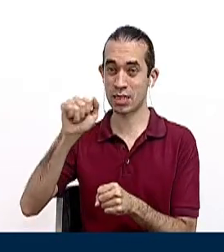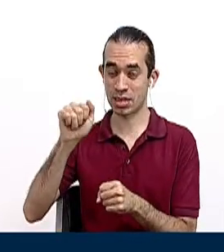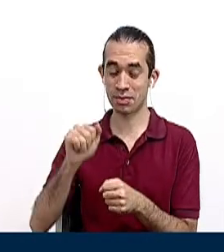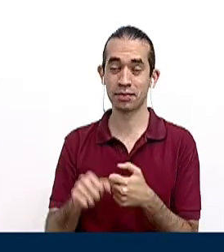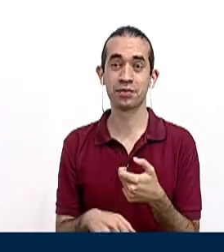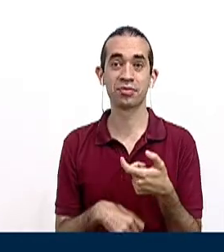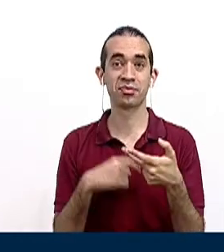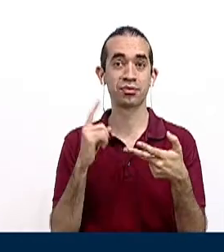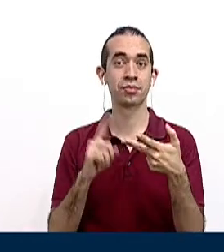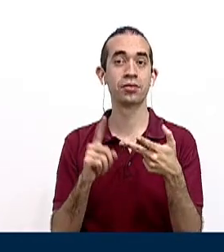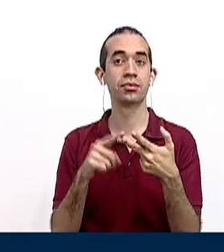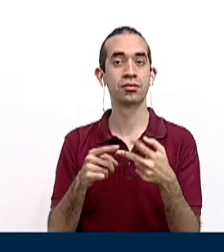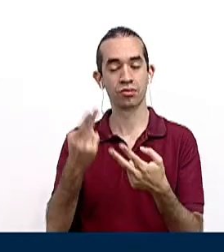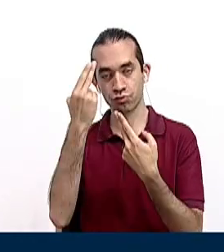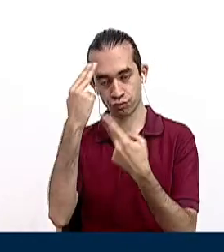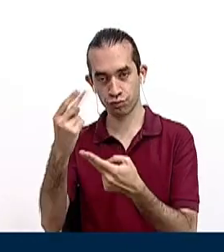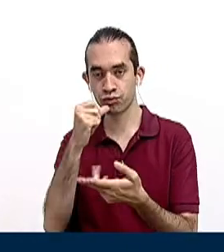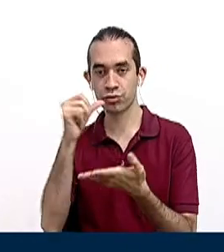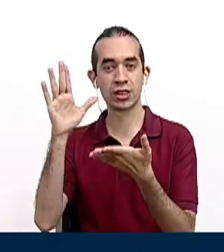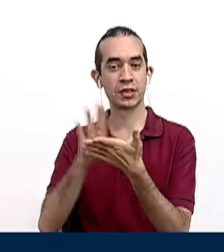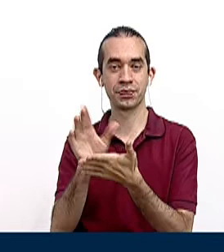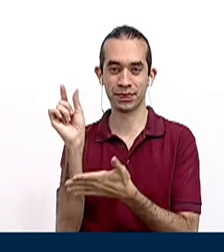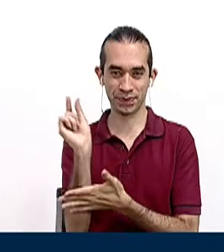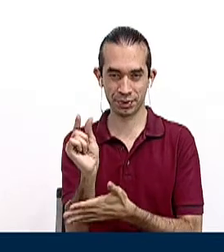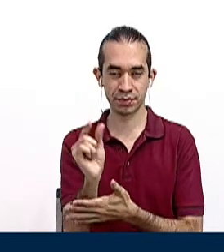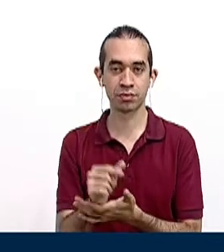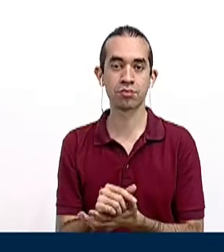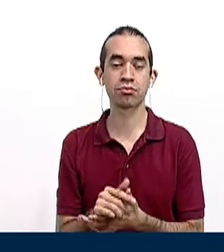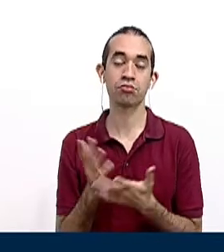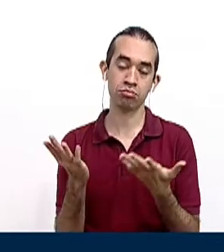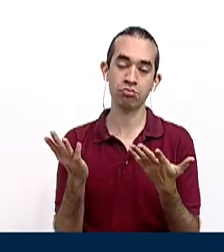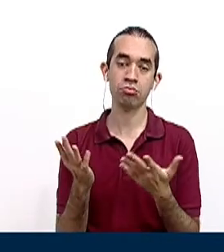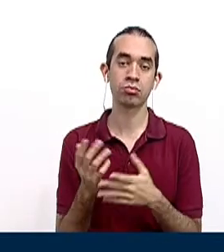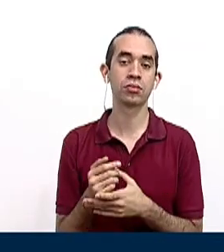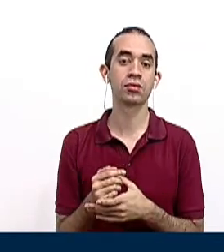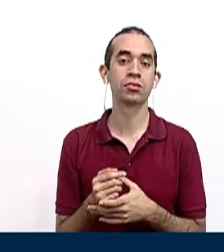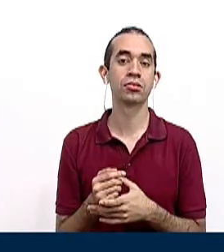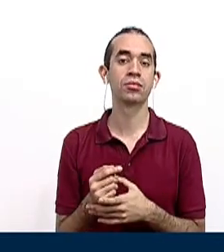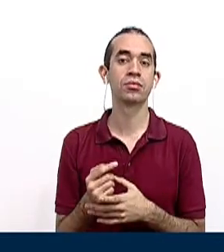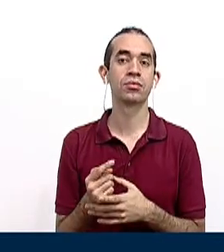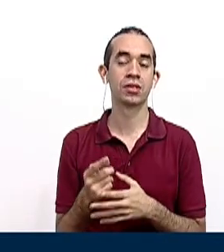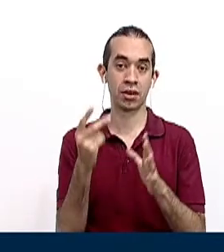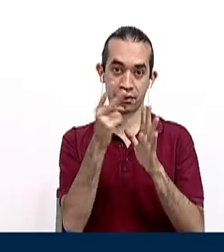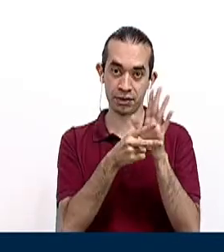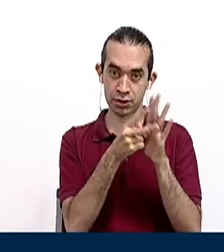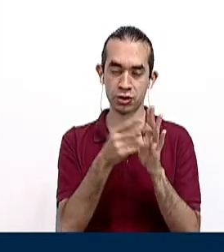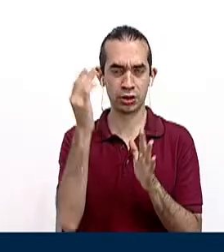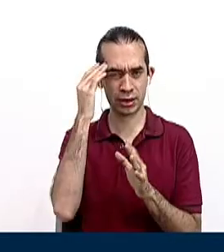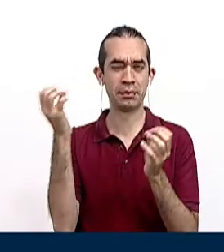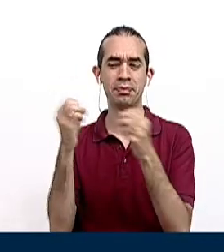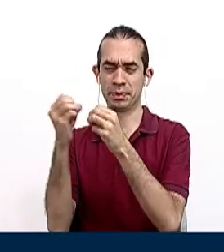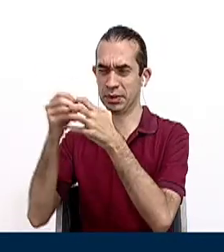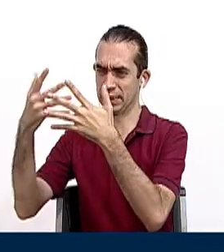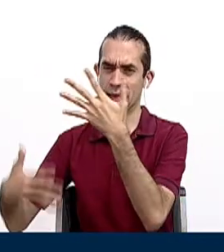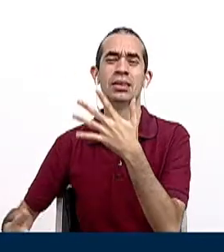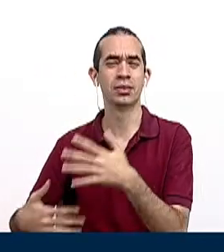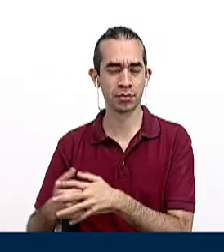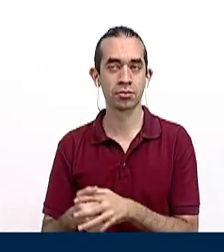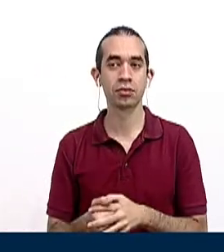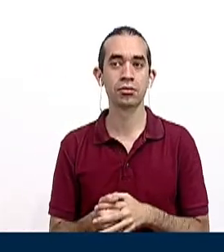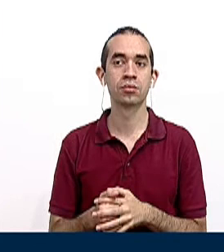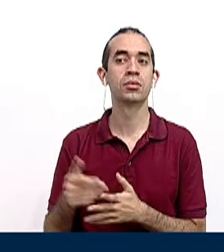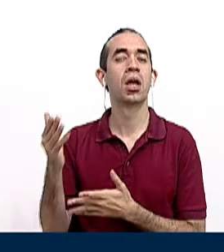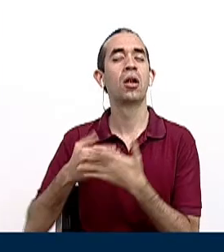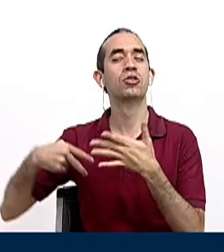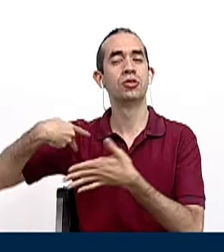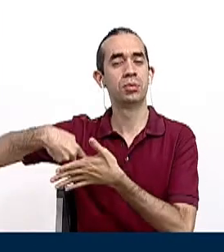years. And she was honored with postage stamp. Now, these are only in the video, but I know she has a lot more. And what are some of